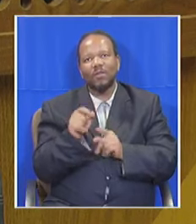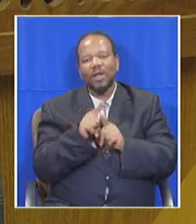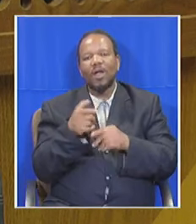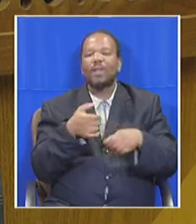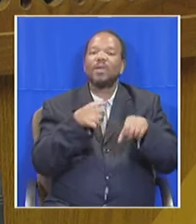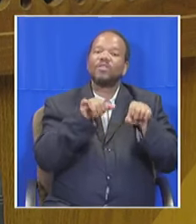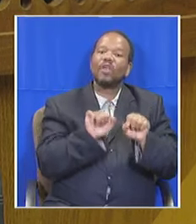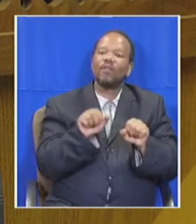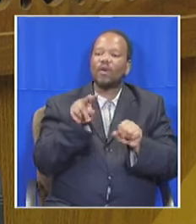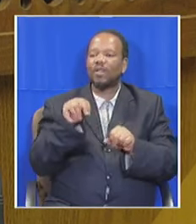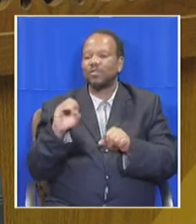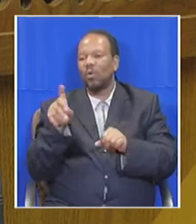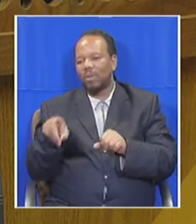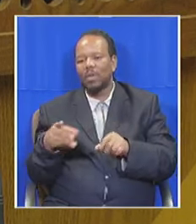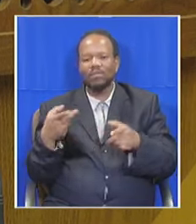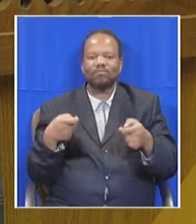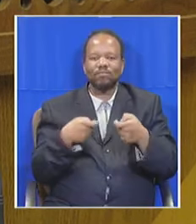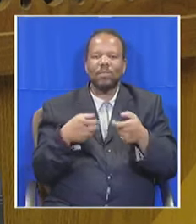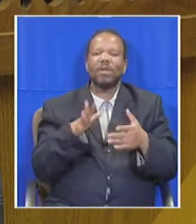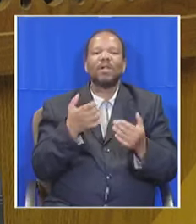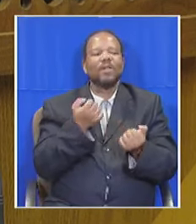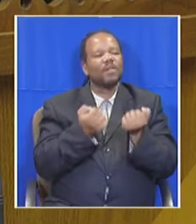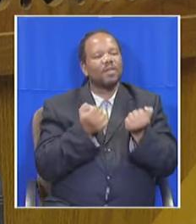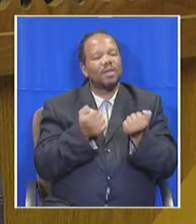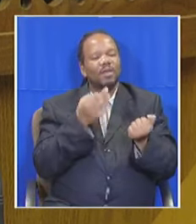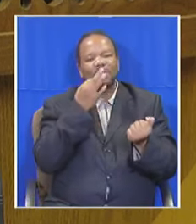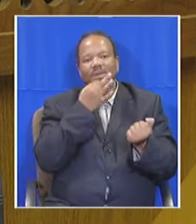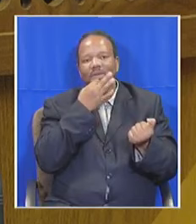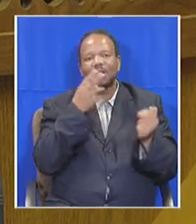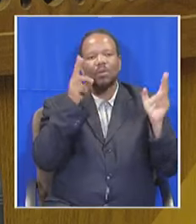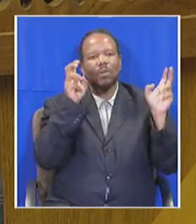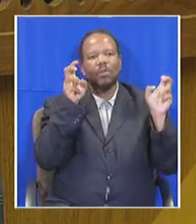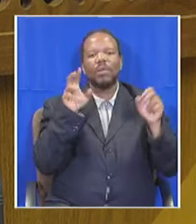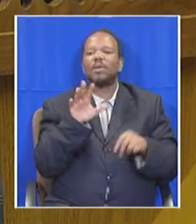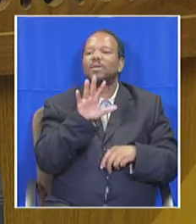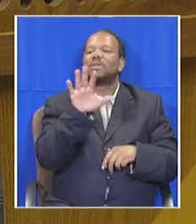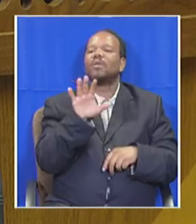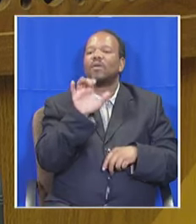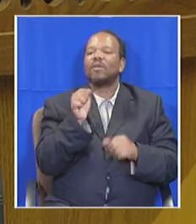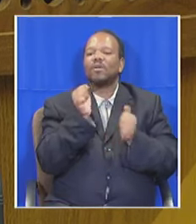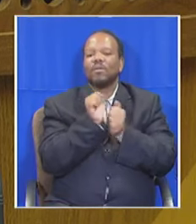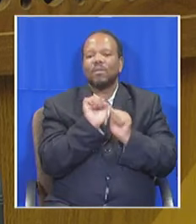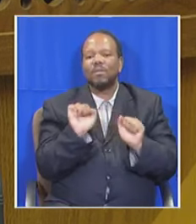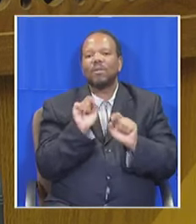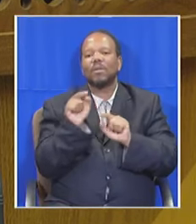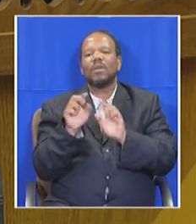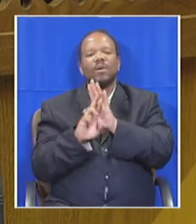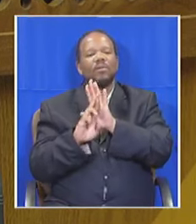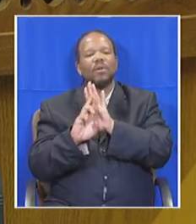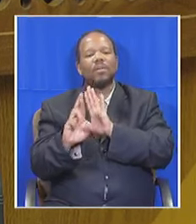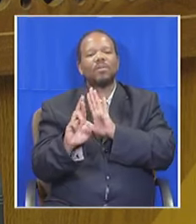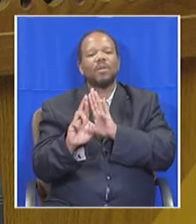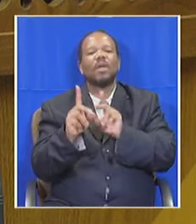of the NCOP and others, where the court held that, and I quote, "South Africa's democracy contains both representative